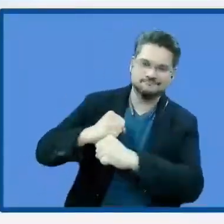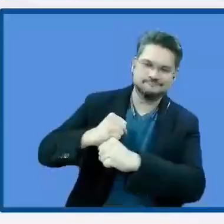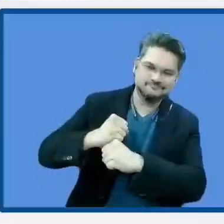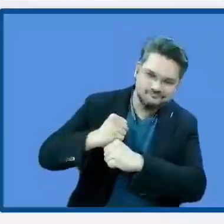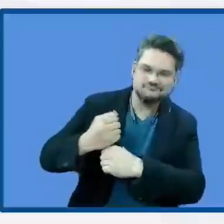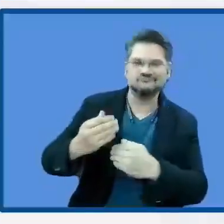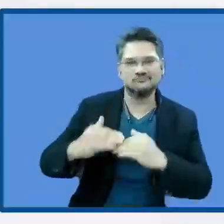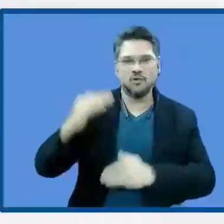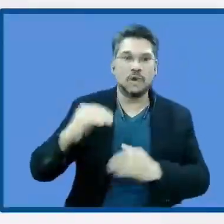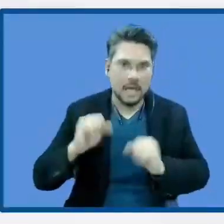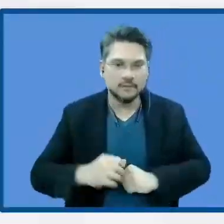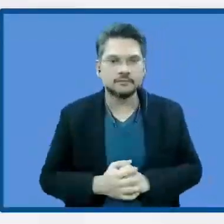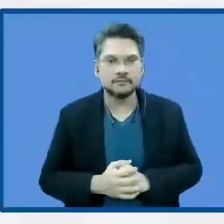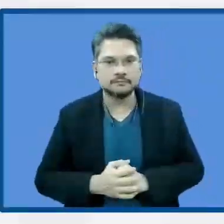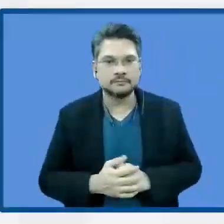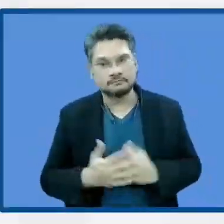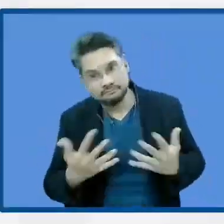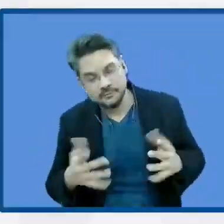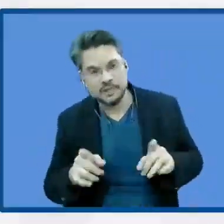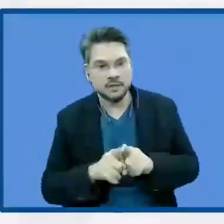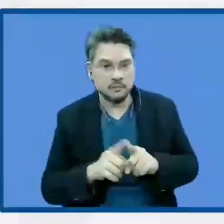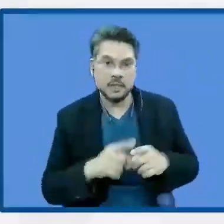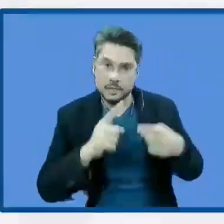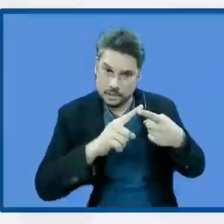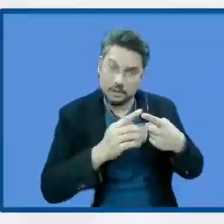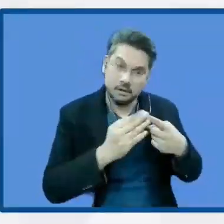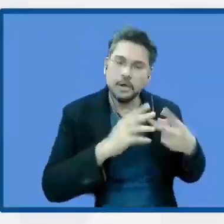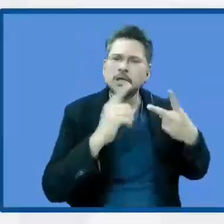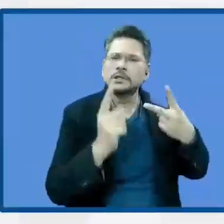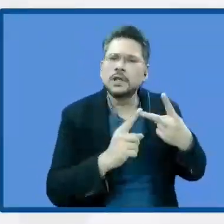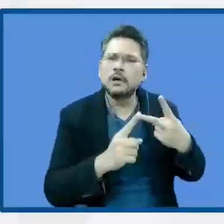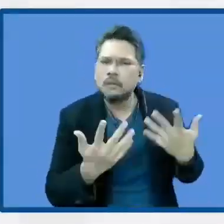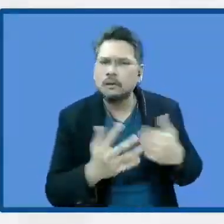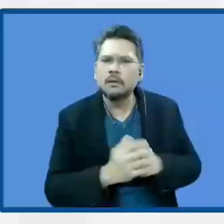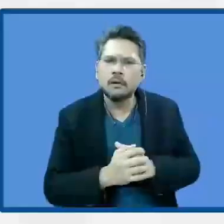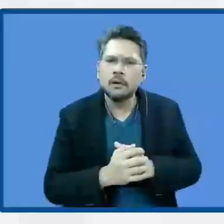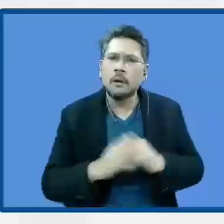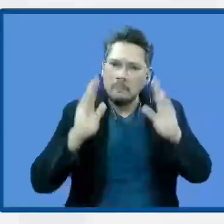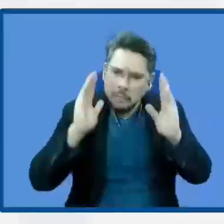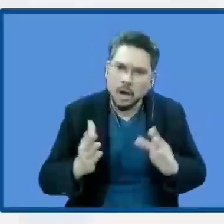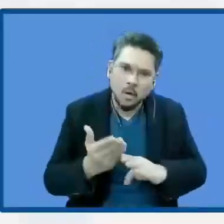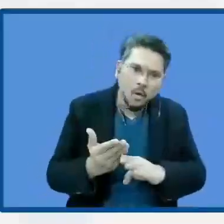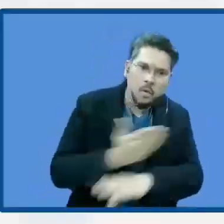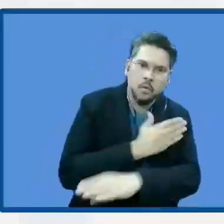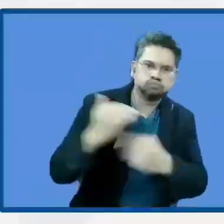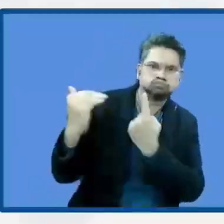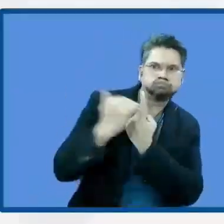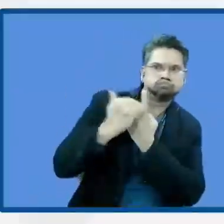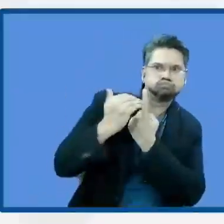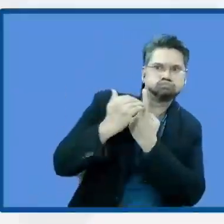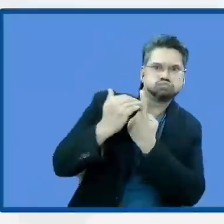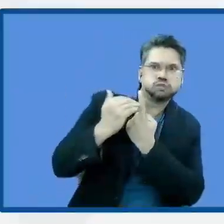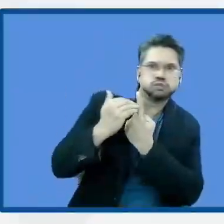prospective actions in the face of risk. And the second one is to establish early warning systems so that population and authorities can